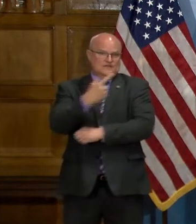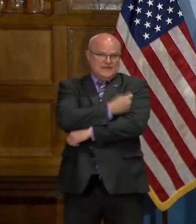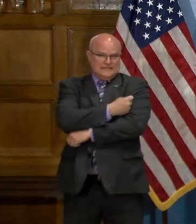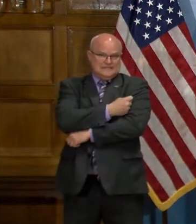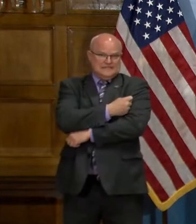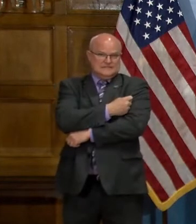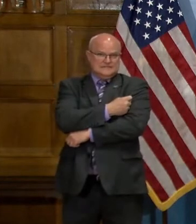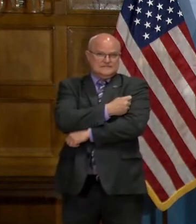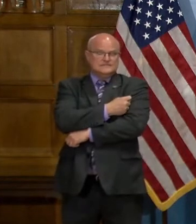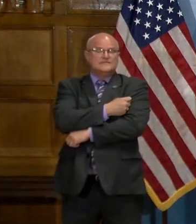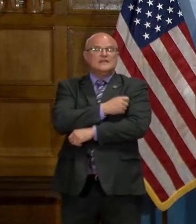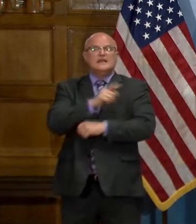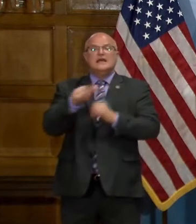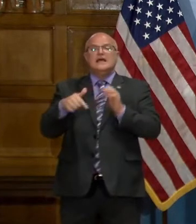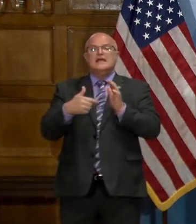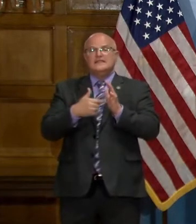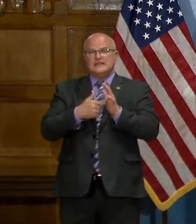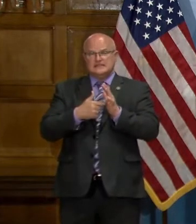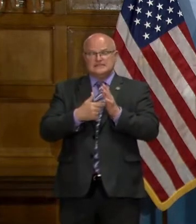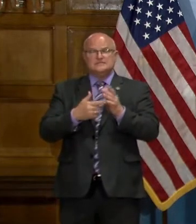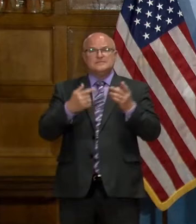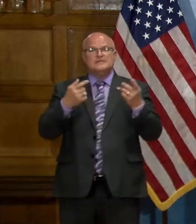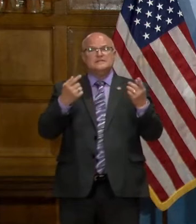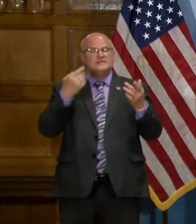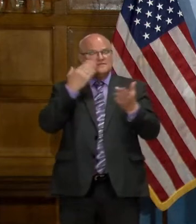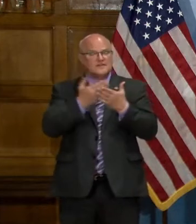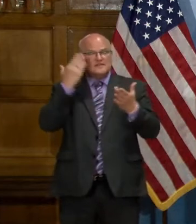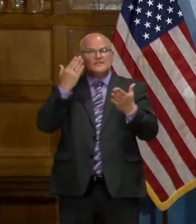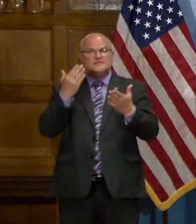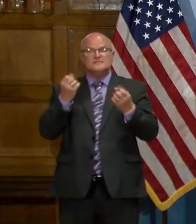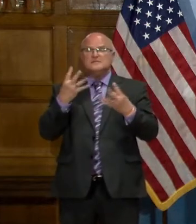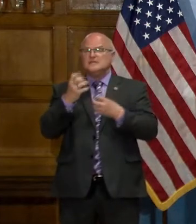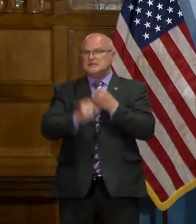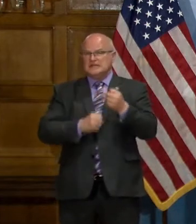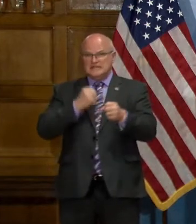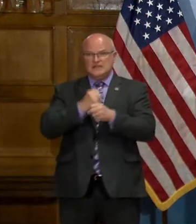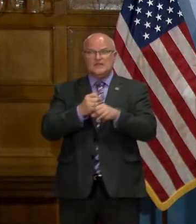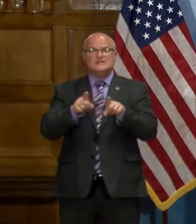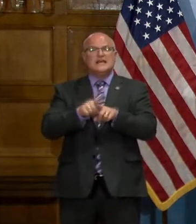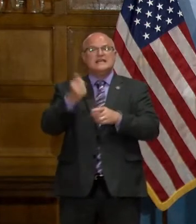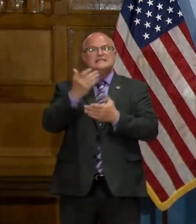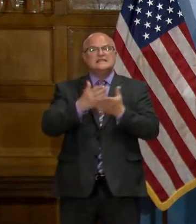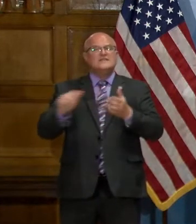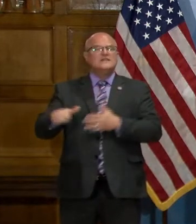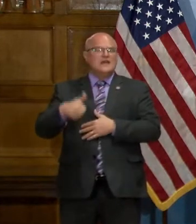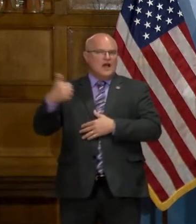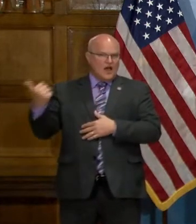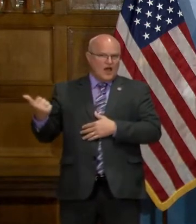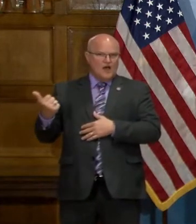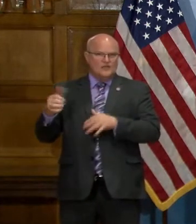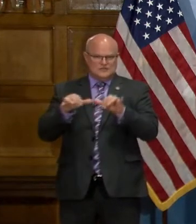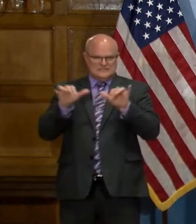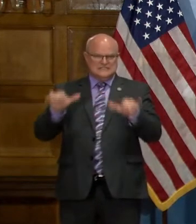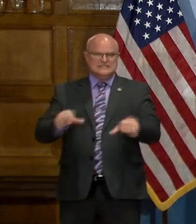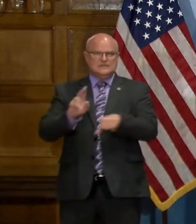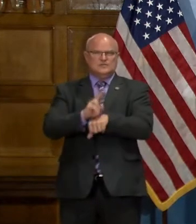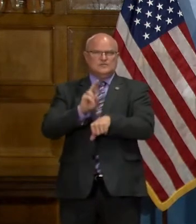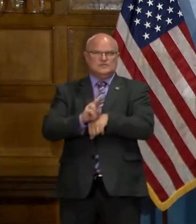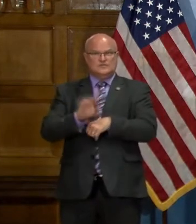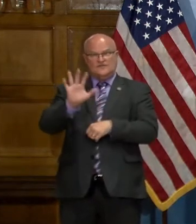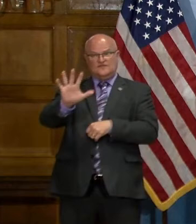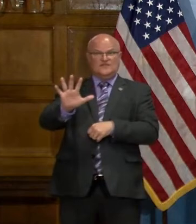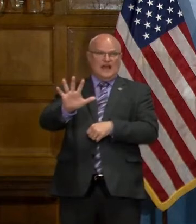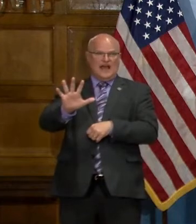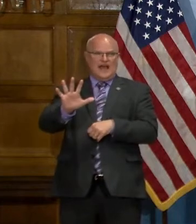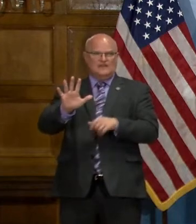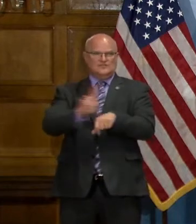The VAERS system has been in existence for very many decades, as have several of the other systems. We use 5 to detect them. So